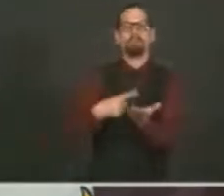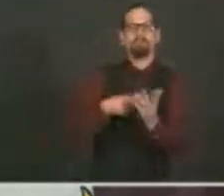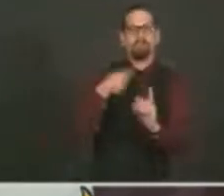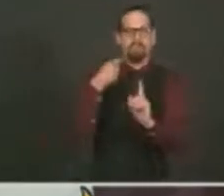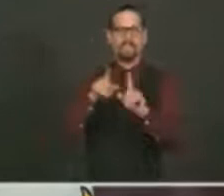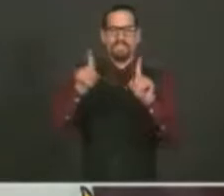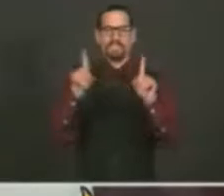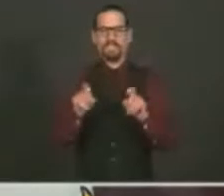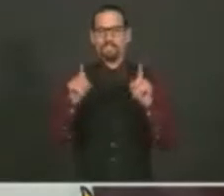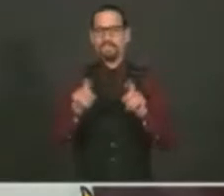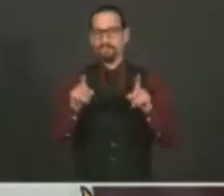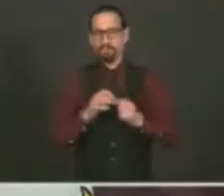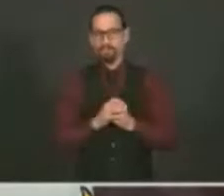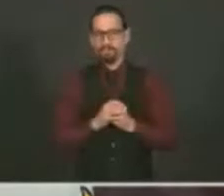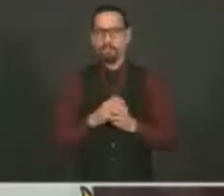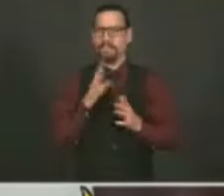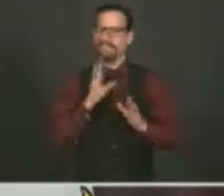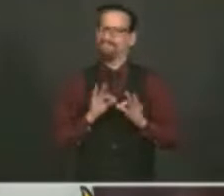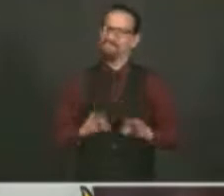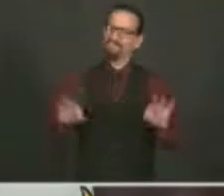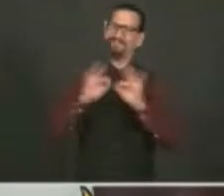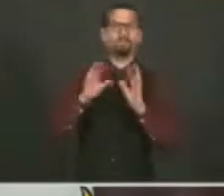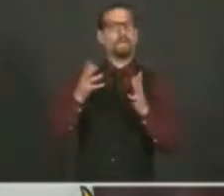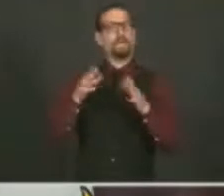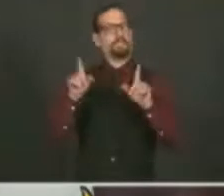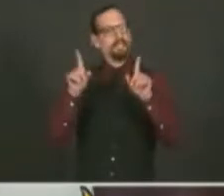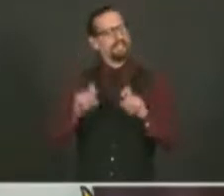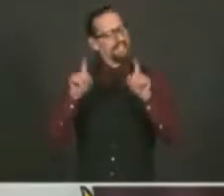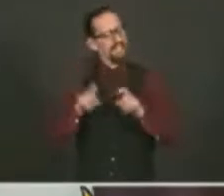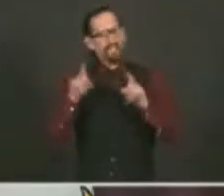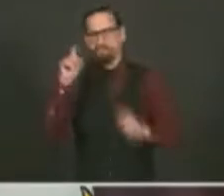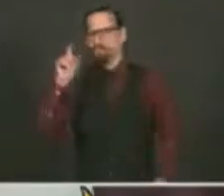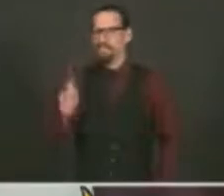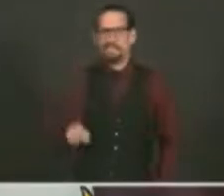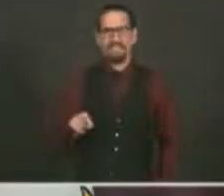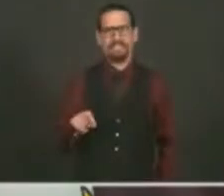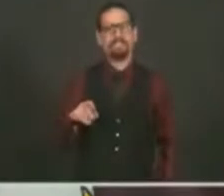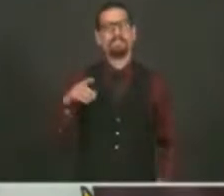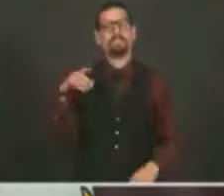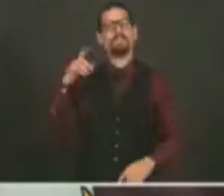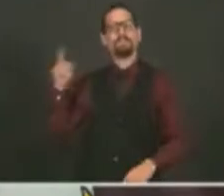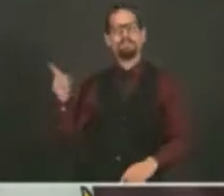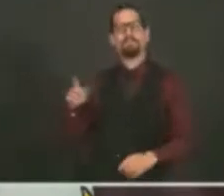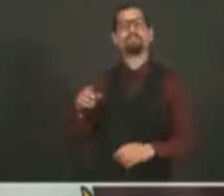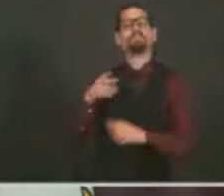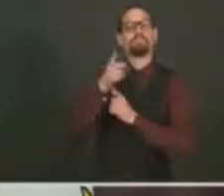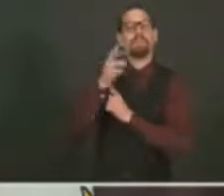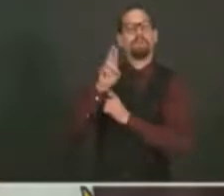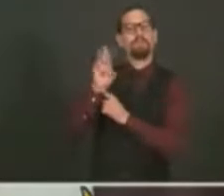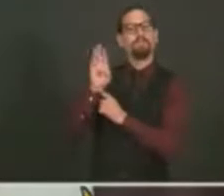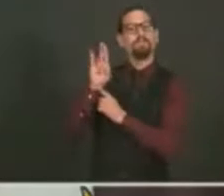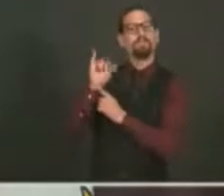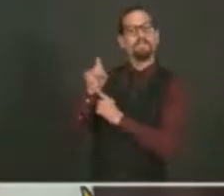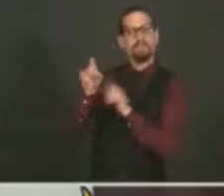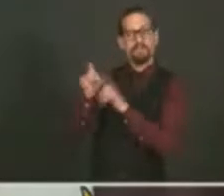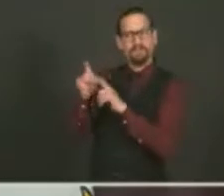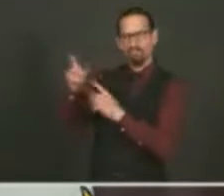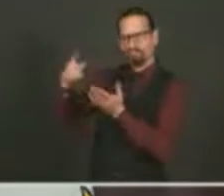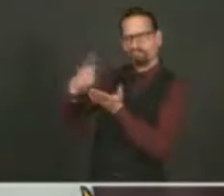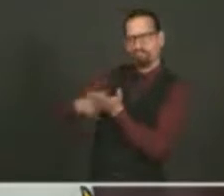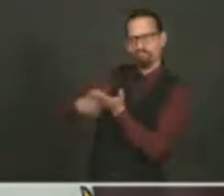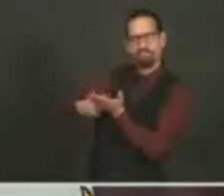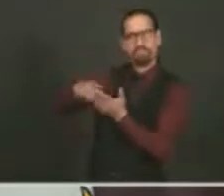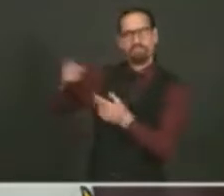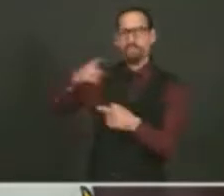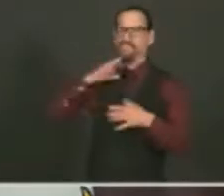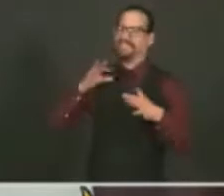phase. And again, this was something that Dr. Birx impressed upon us last week. We